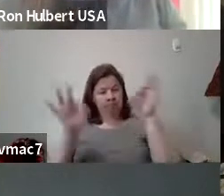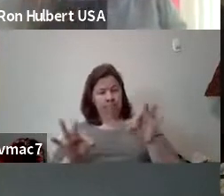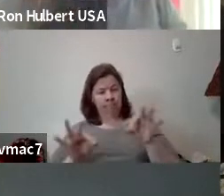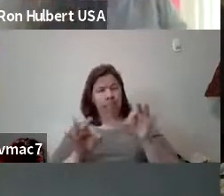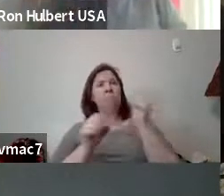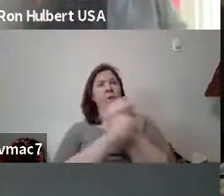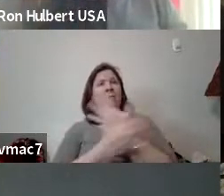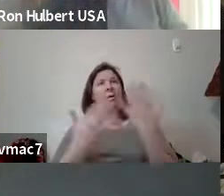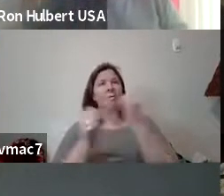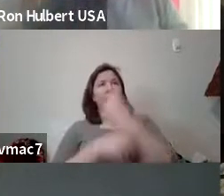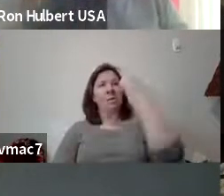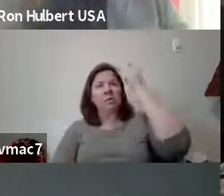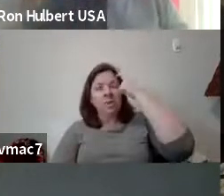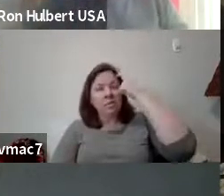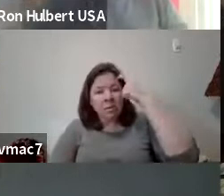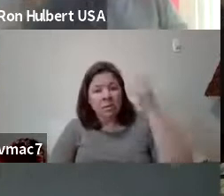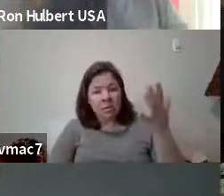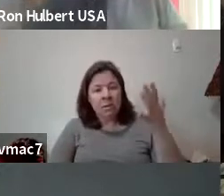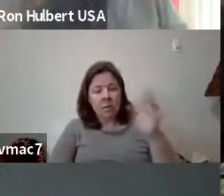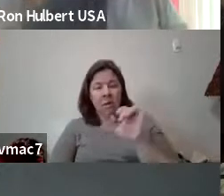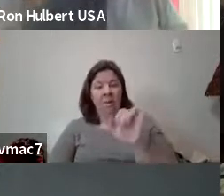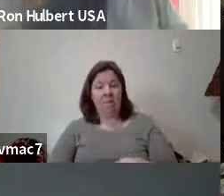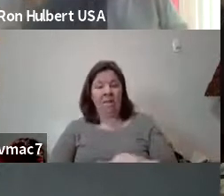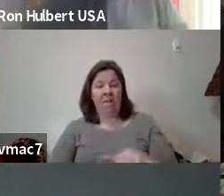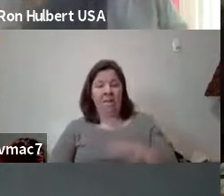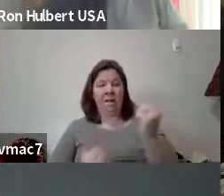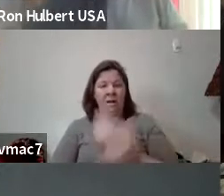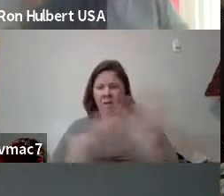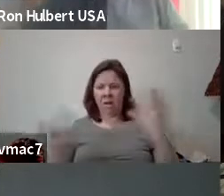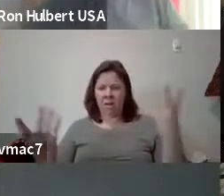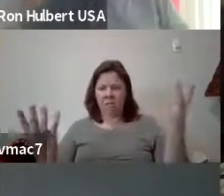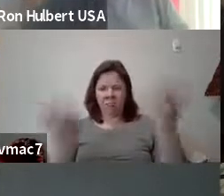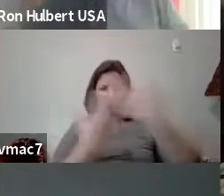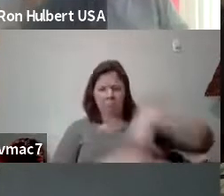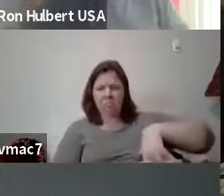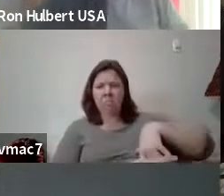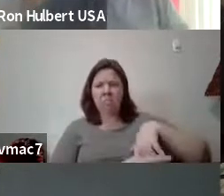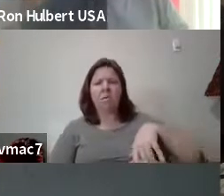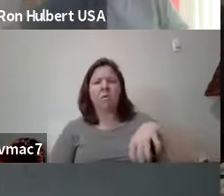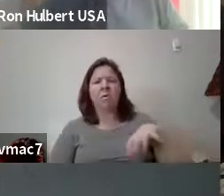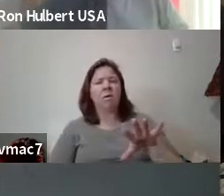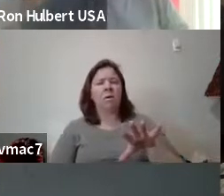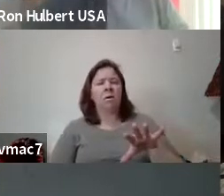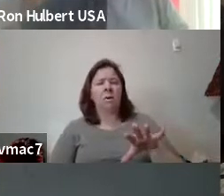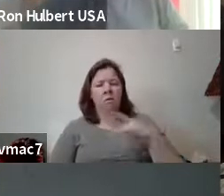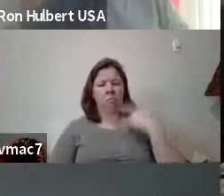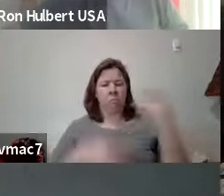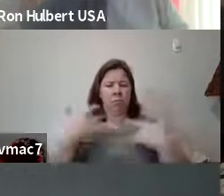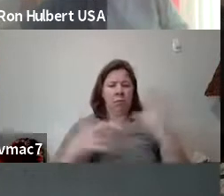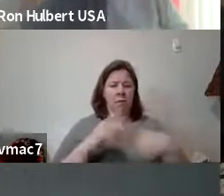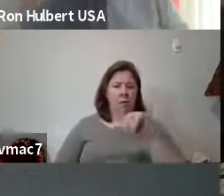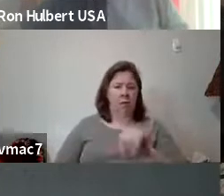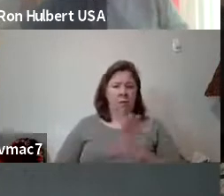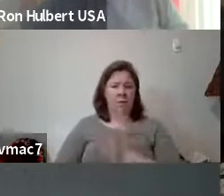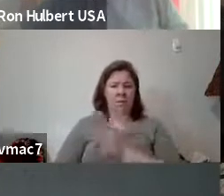all the puzzle pieces just starts coming together, and he really knows how to get you excited about this business. So thank you